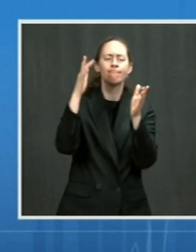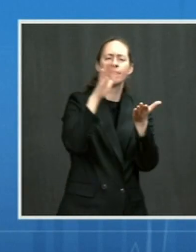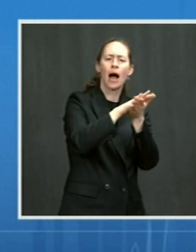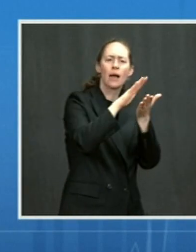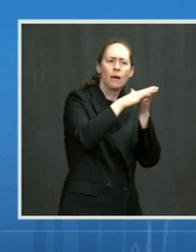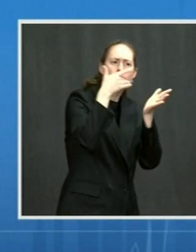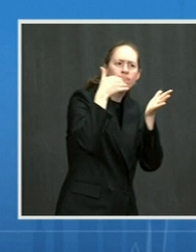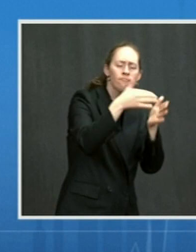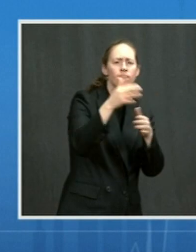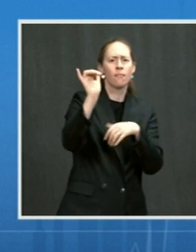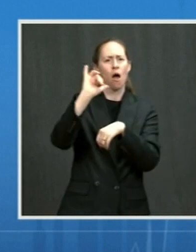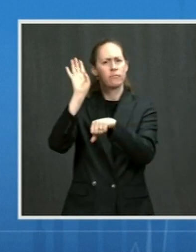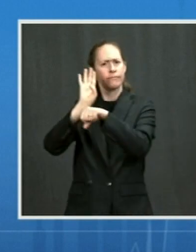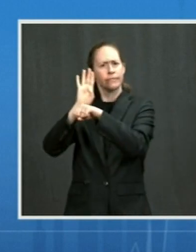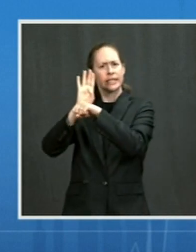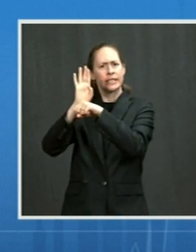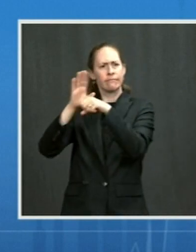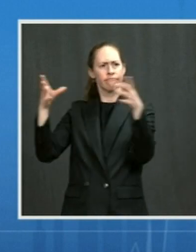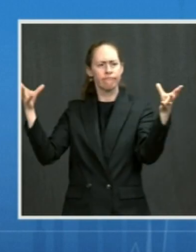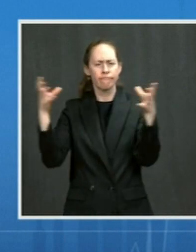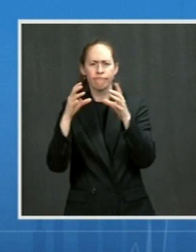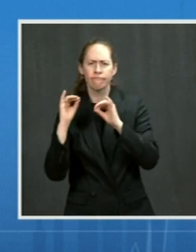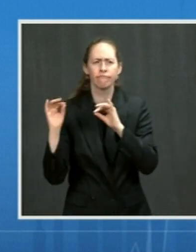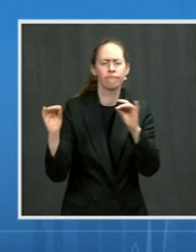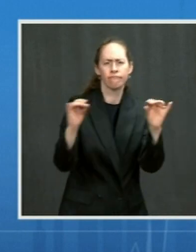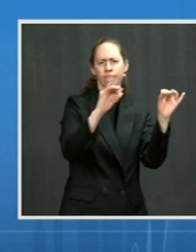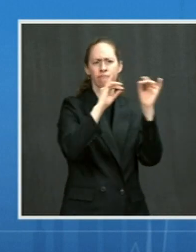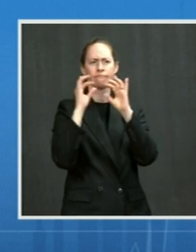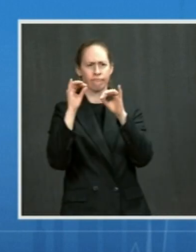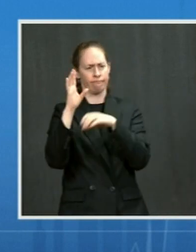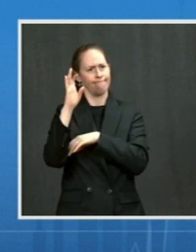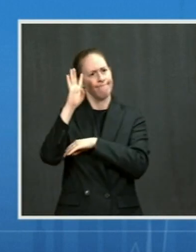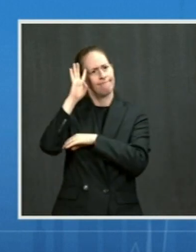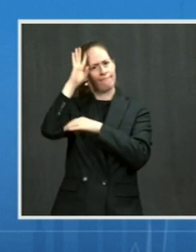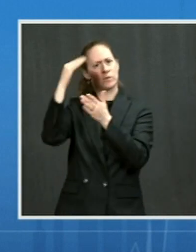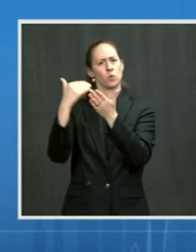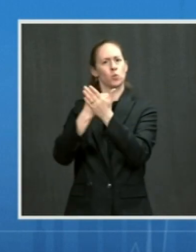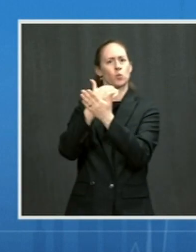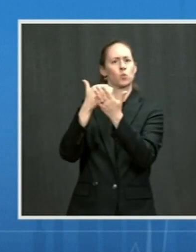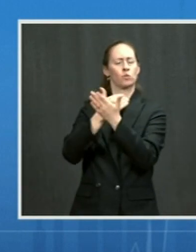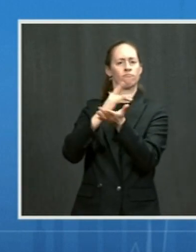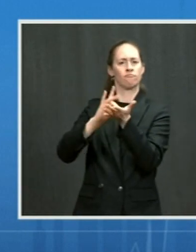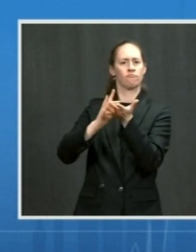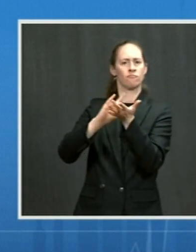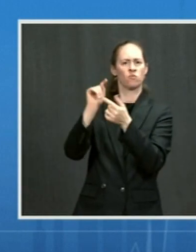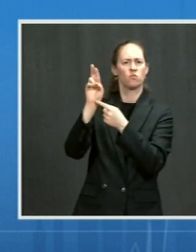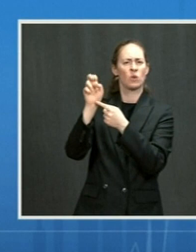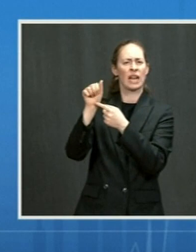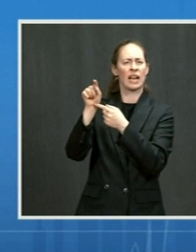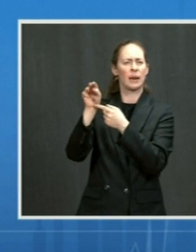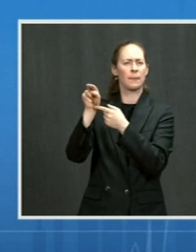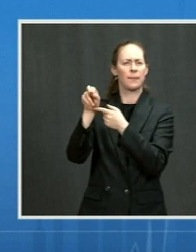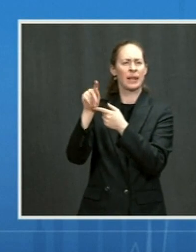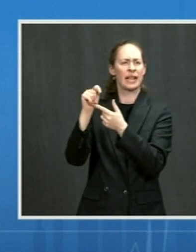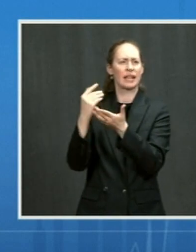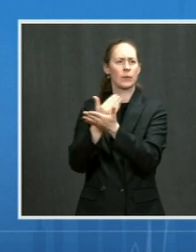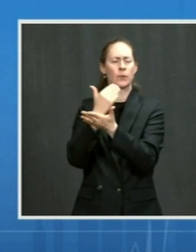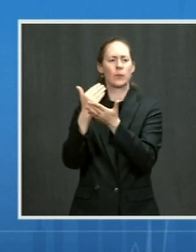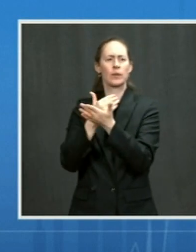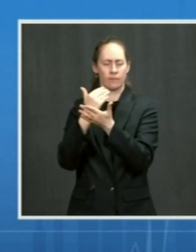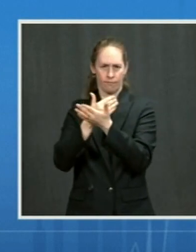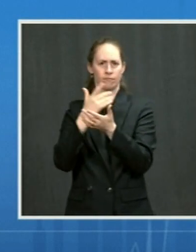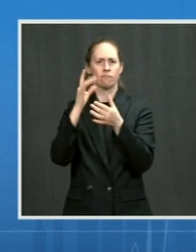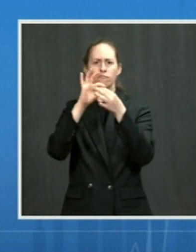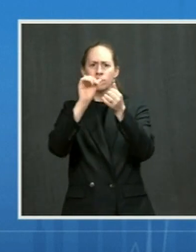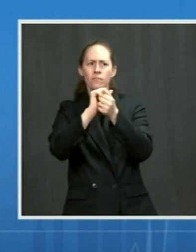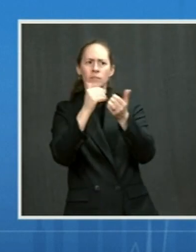to accelerate the development of new antivirals. And as I mentioned, it's also going to target other viruses of pandemic